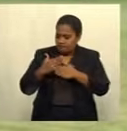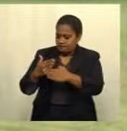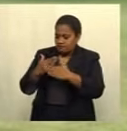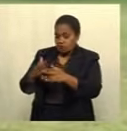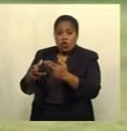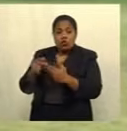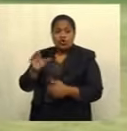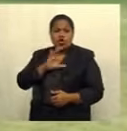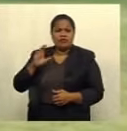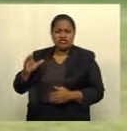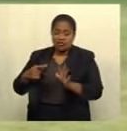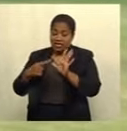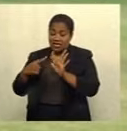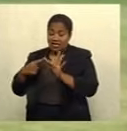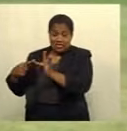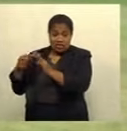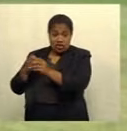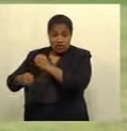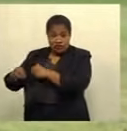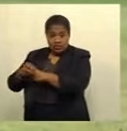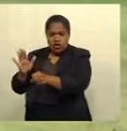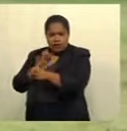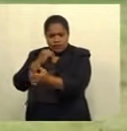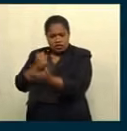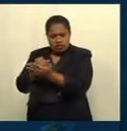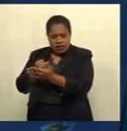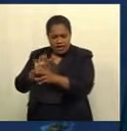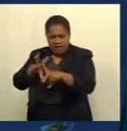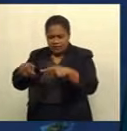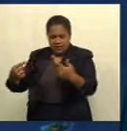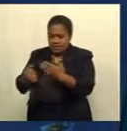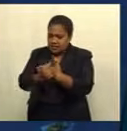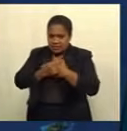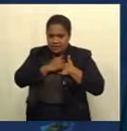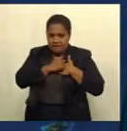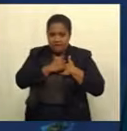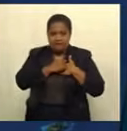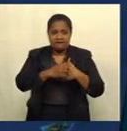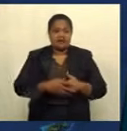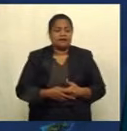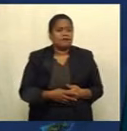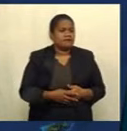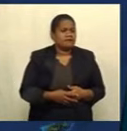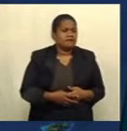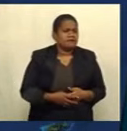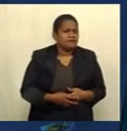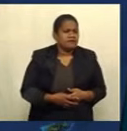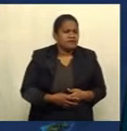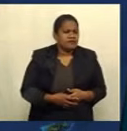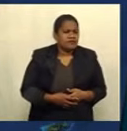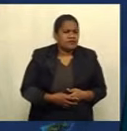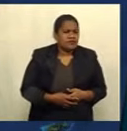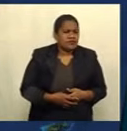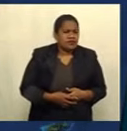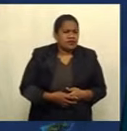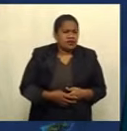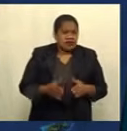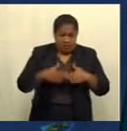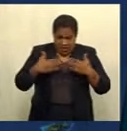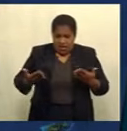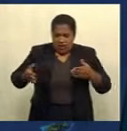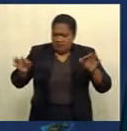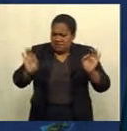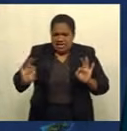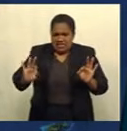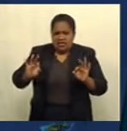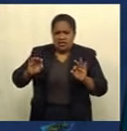Commissioner Eastern Office to ensure everything is done safely. And so far we haven't received any confirmation from Aturang